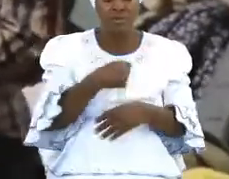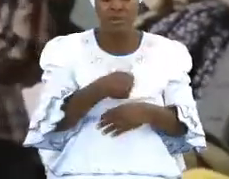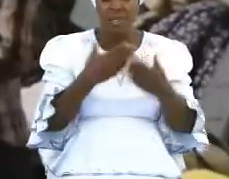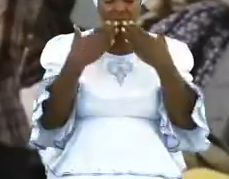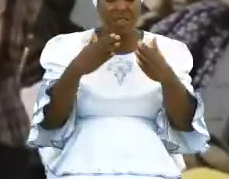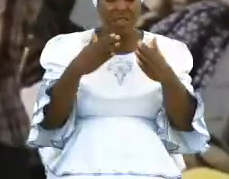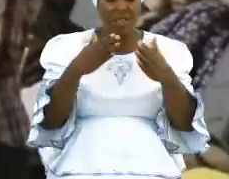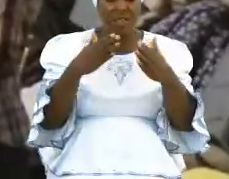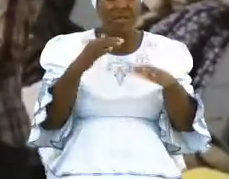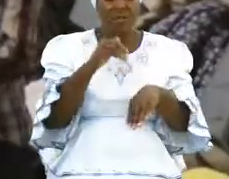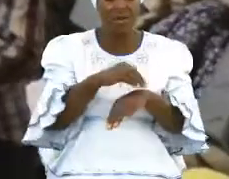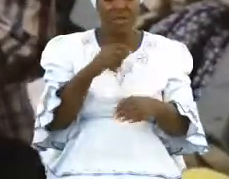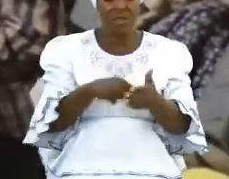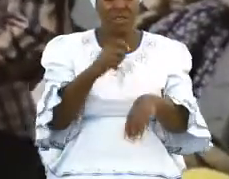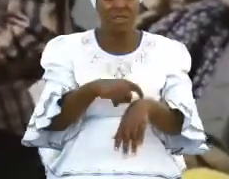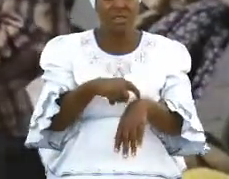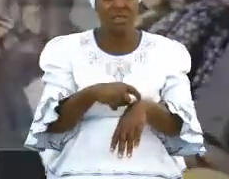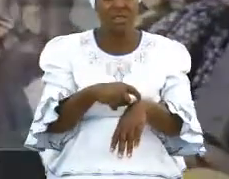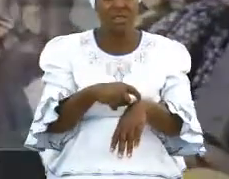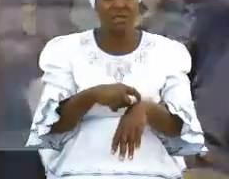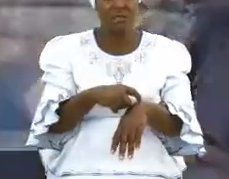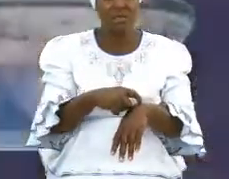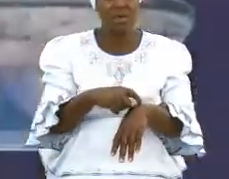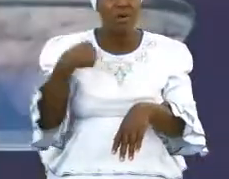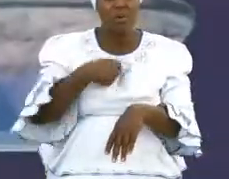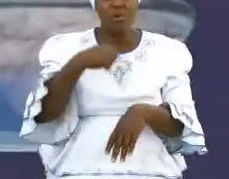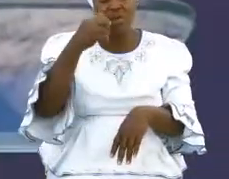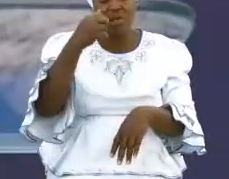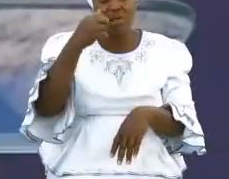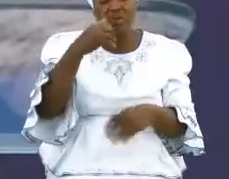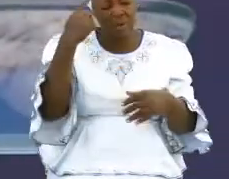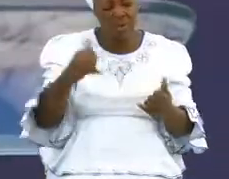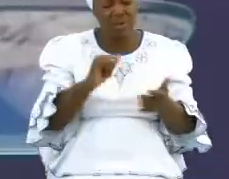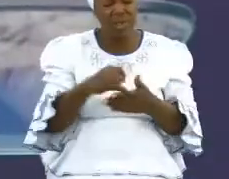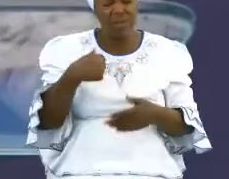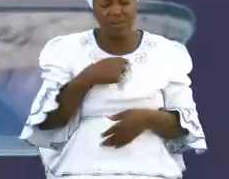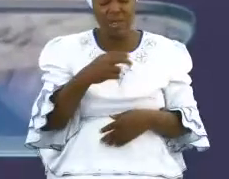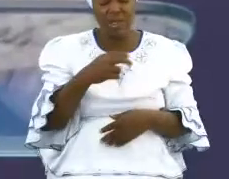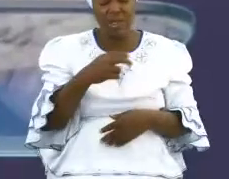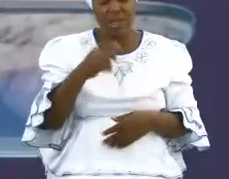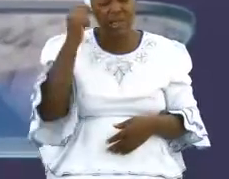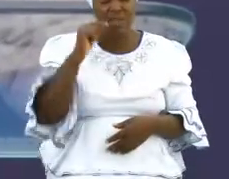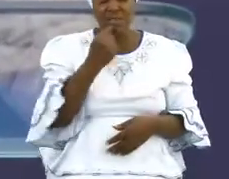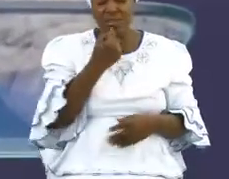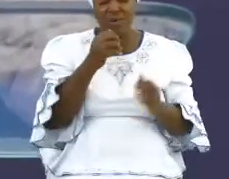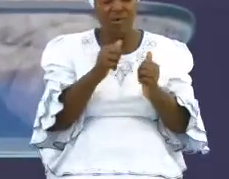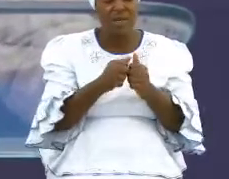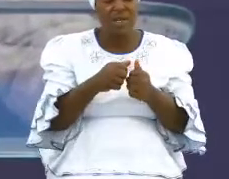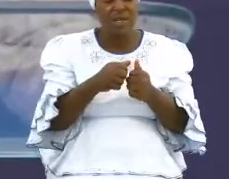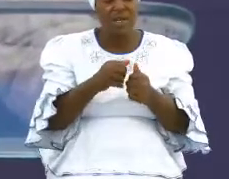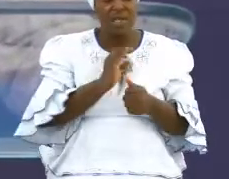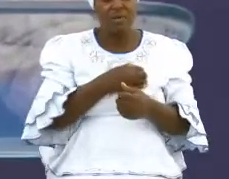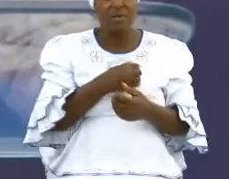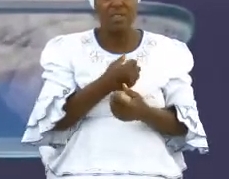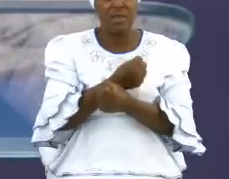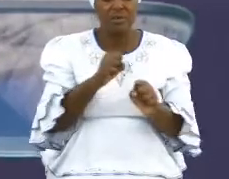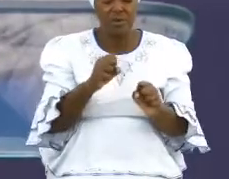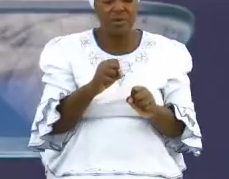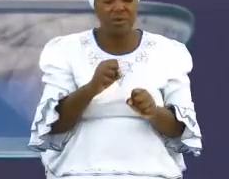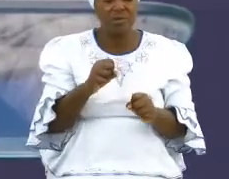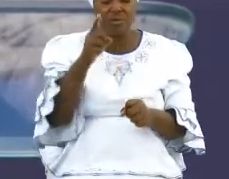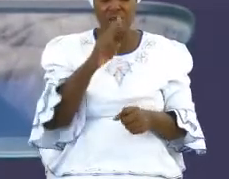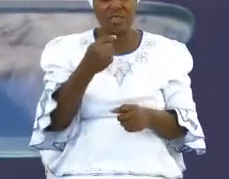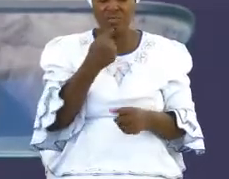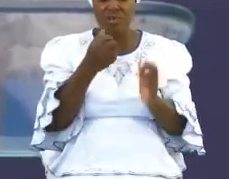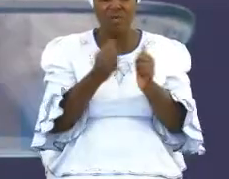time. We know that you are serious with our salvation. You're serious with our forgiveness.